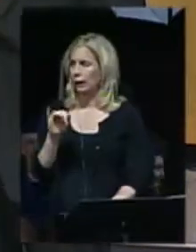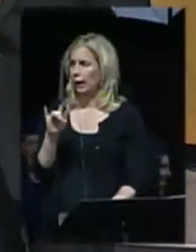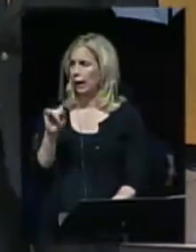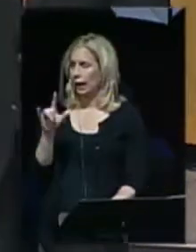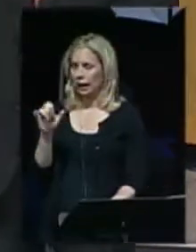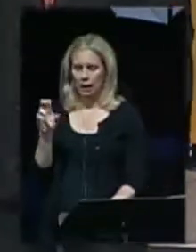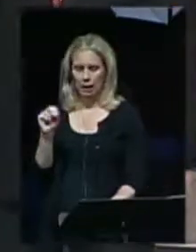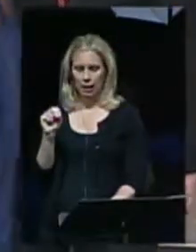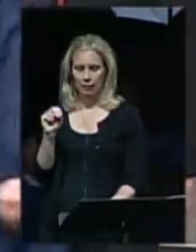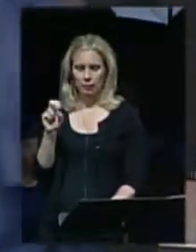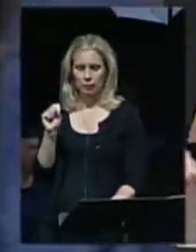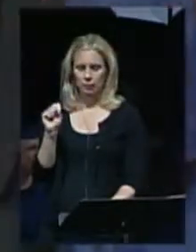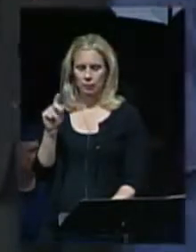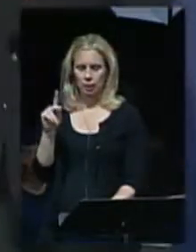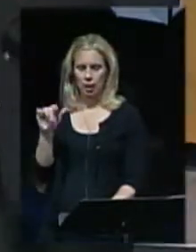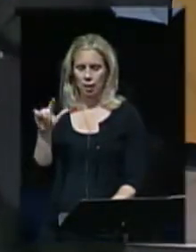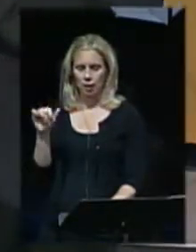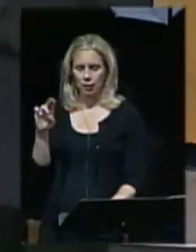Caitlin Skalicki.